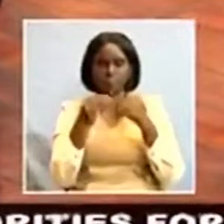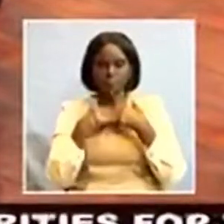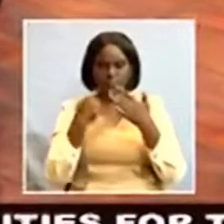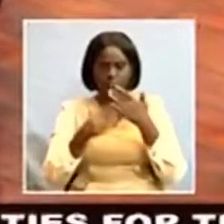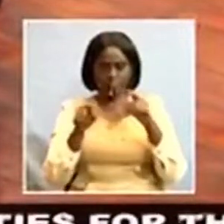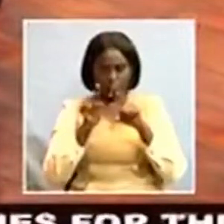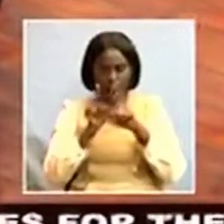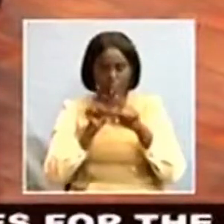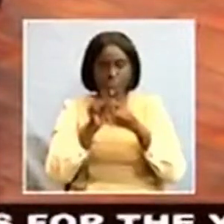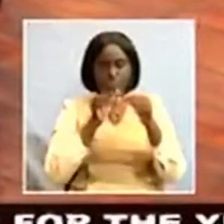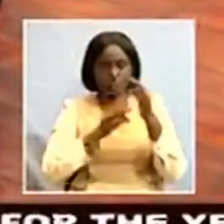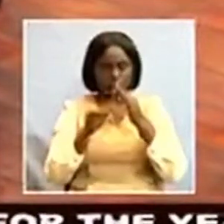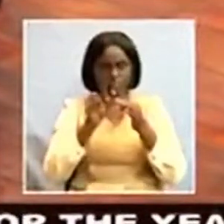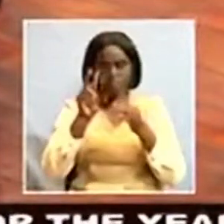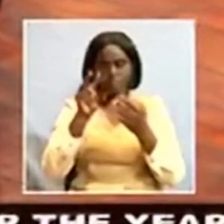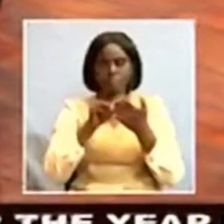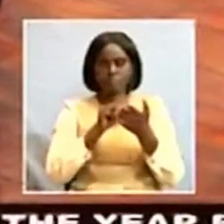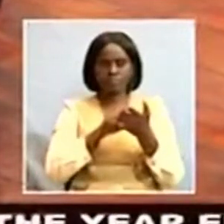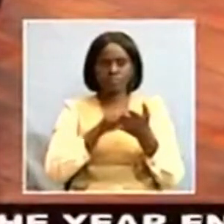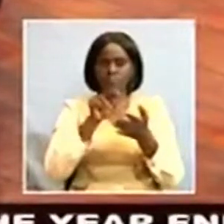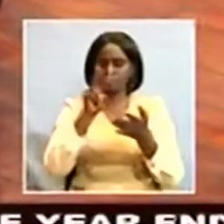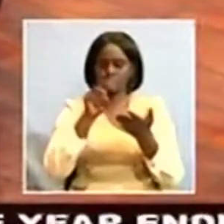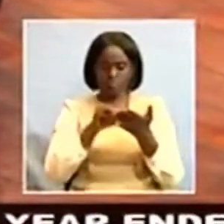since spent